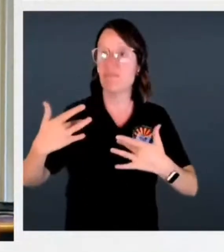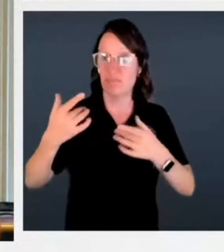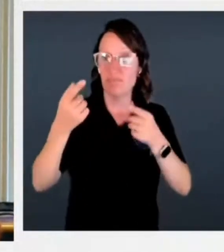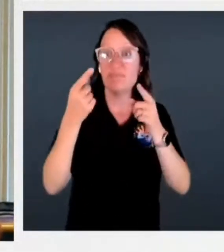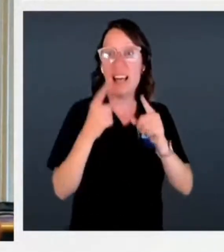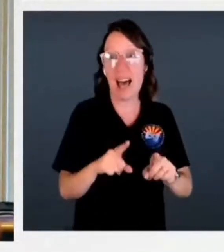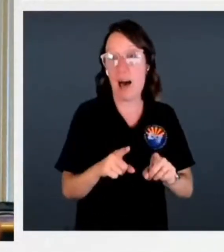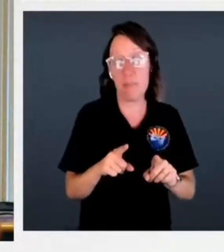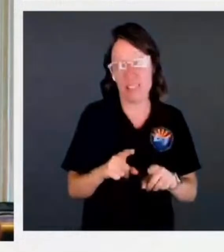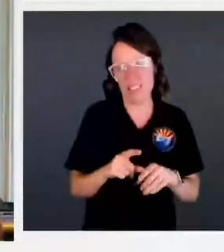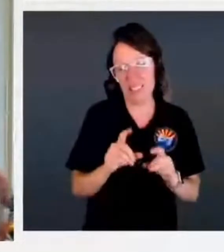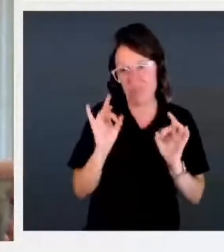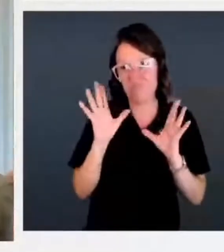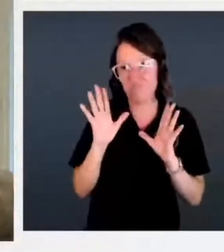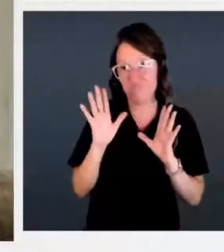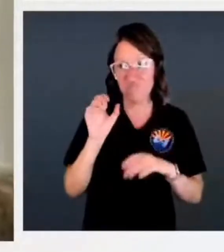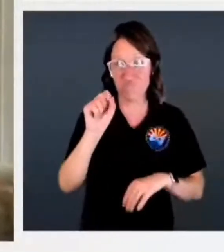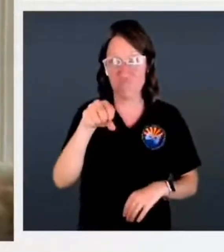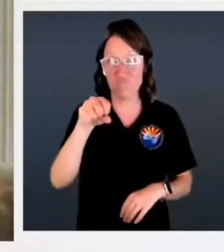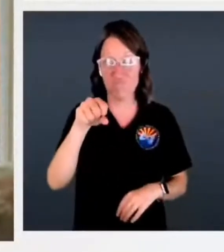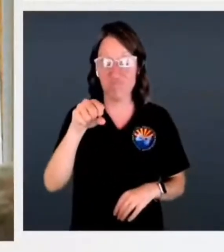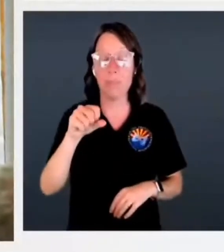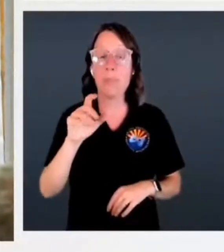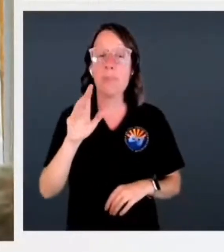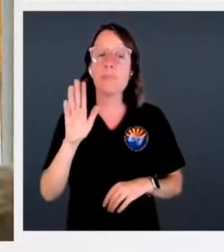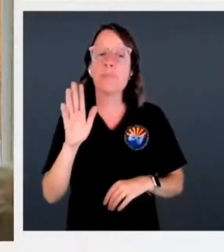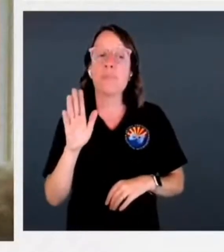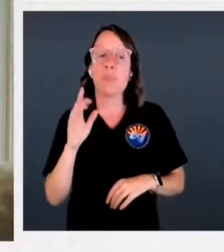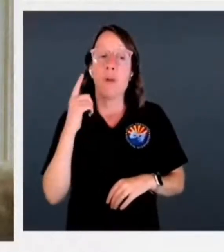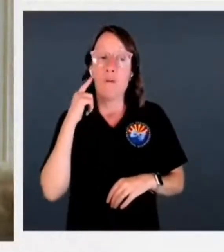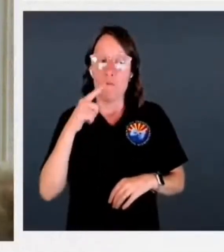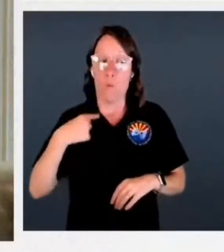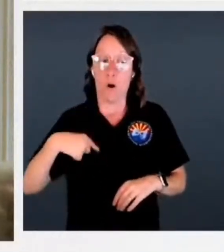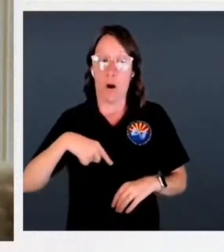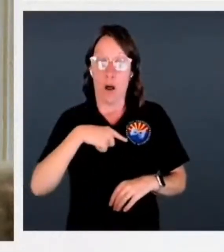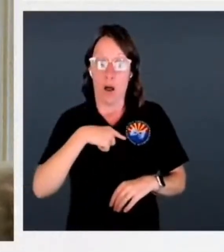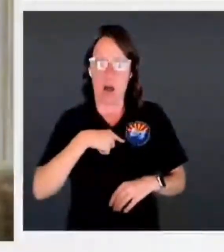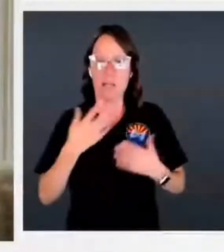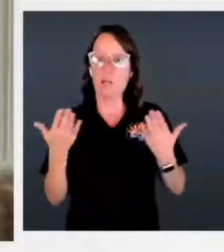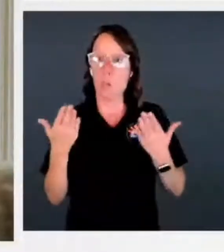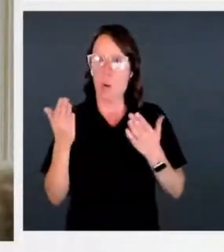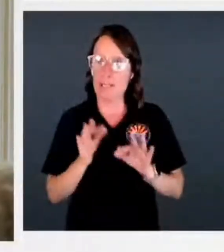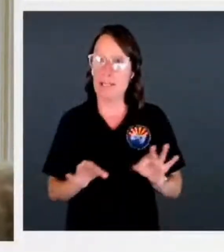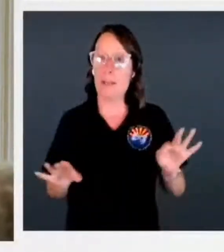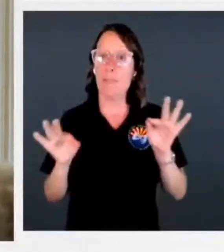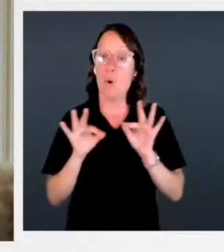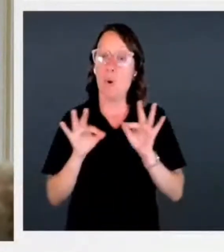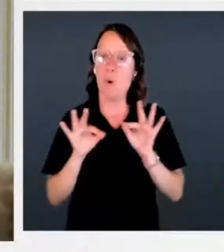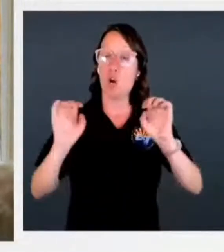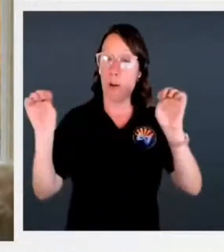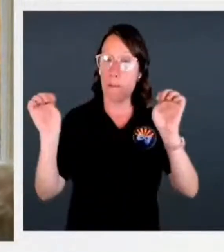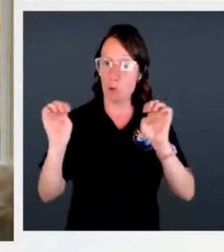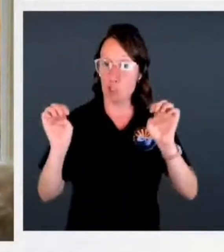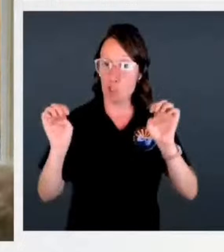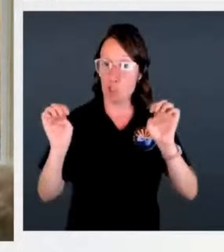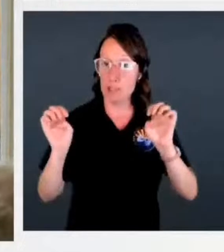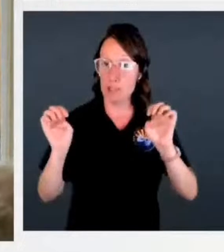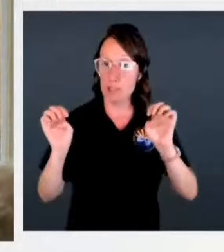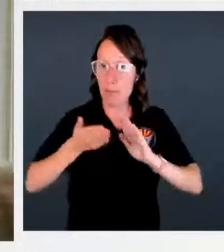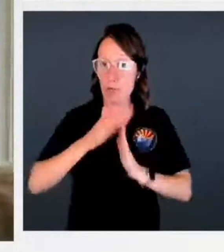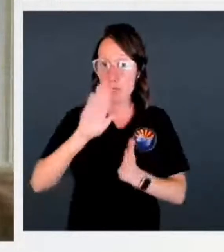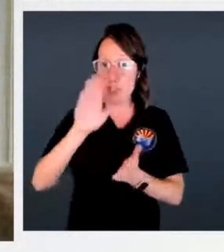things for you. I think for us, really important, EOC, the Emergency Operations Center. So we take care of